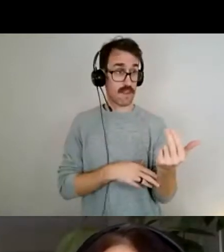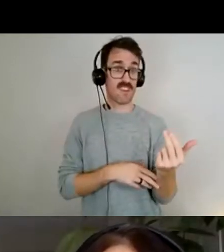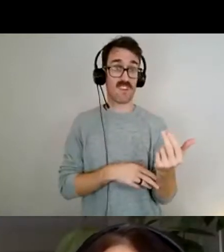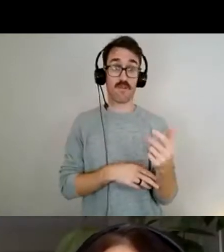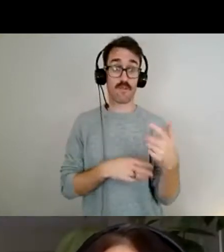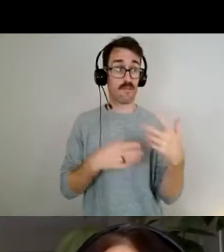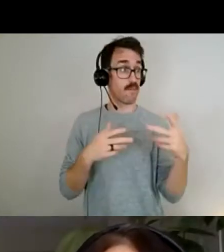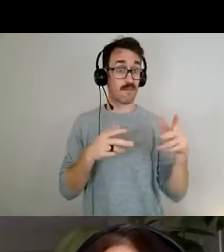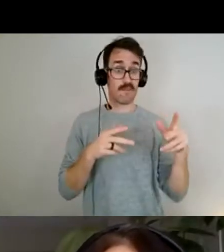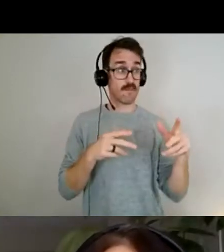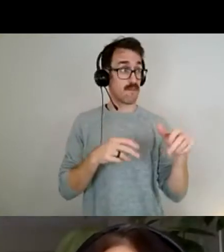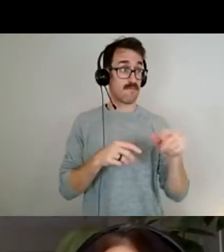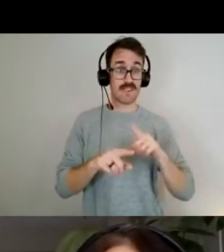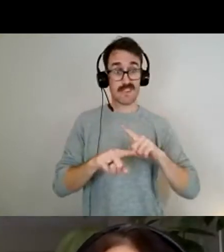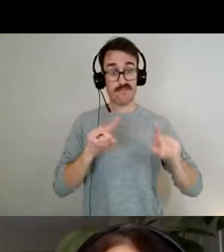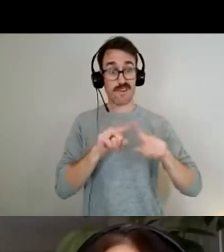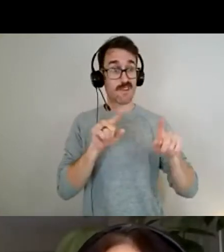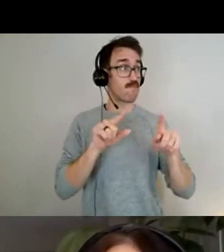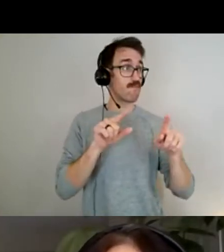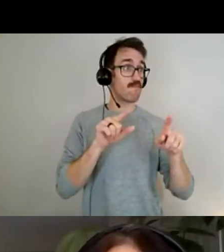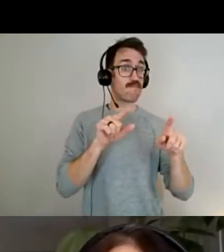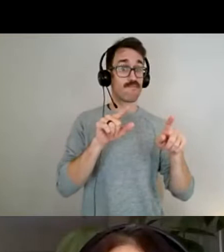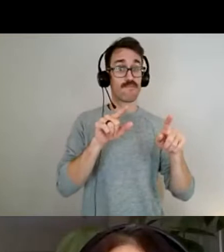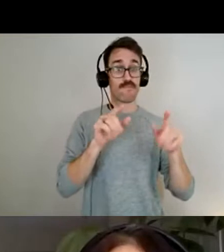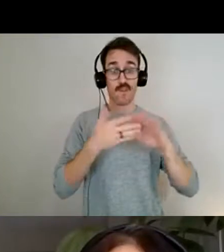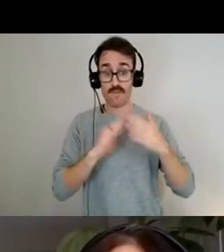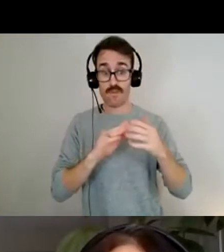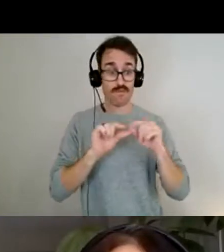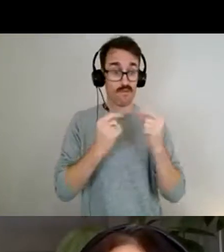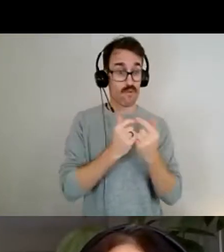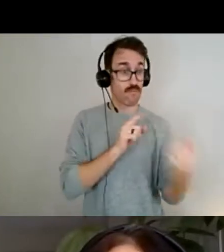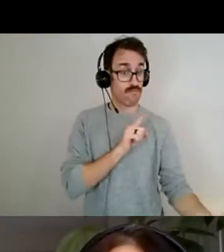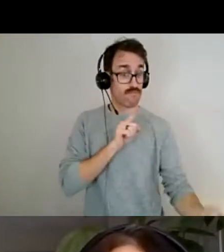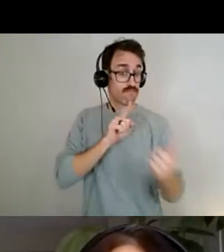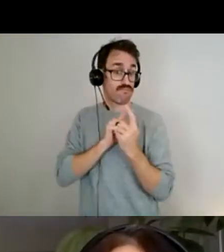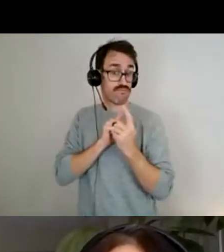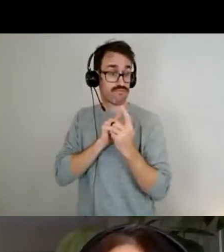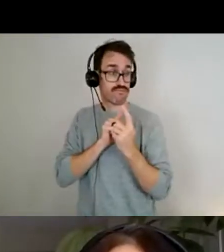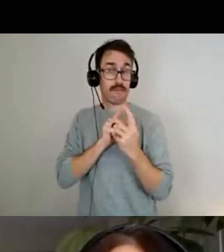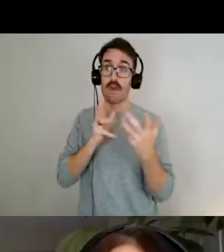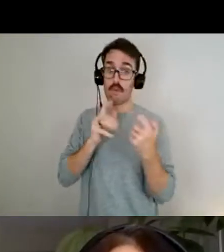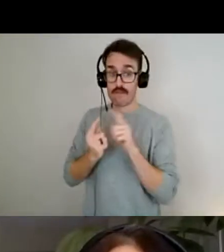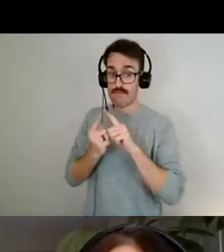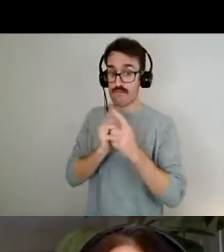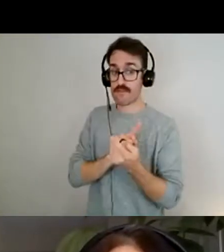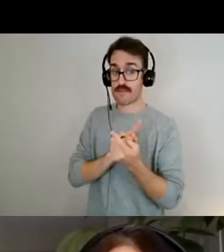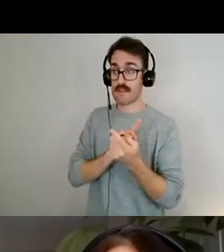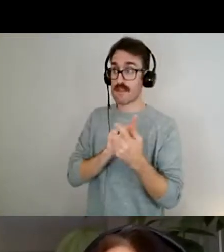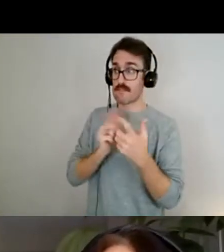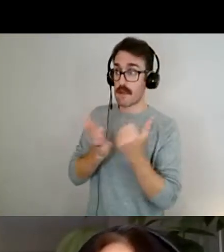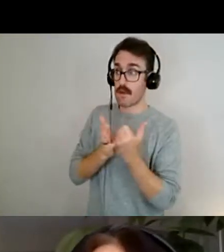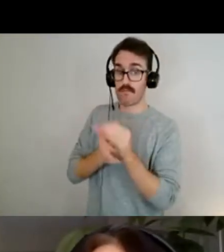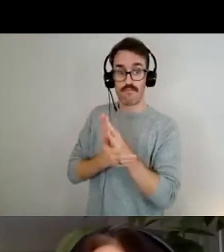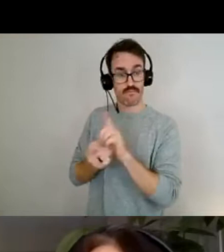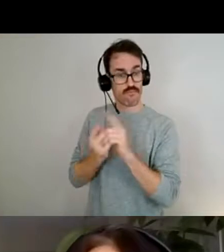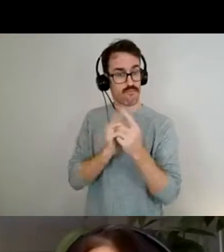by particular ethnic communities around the world to assist with in doing